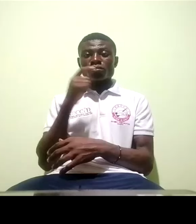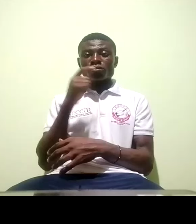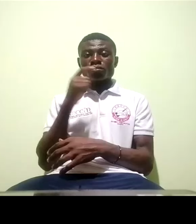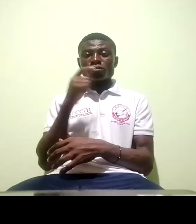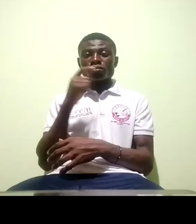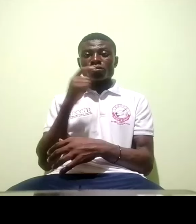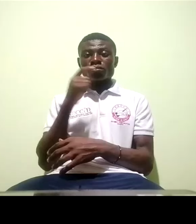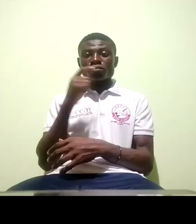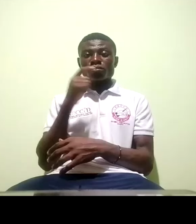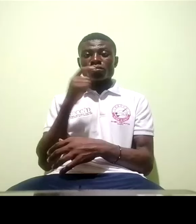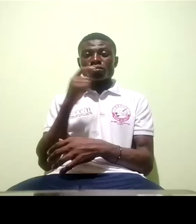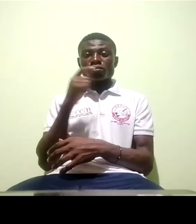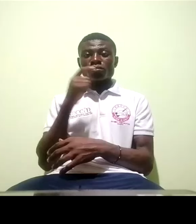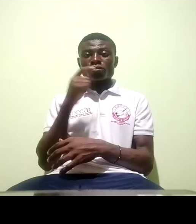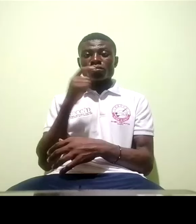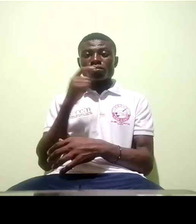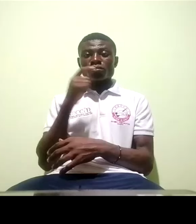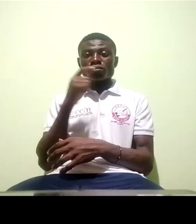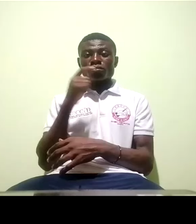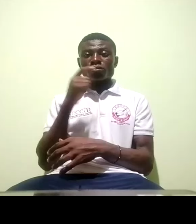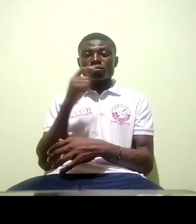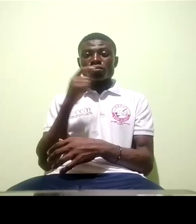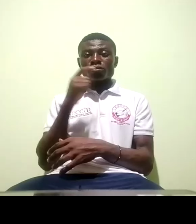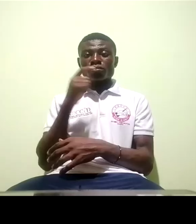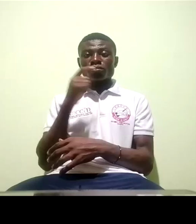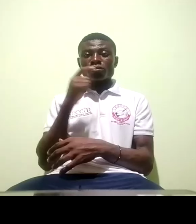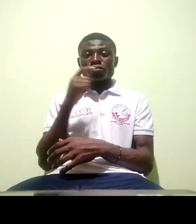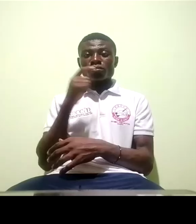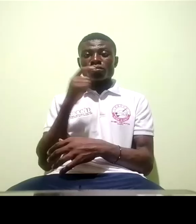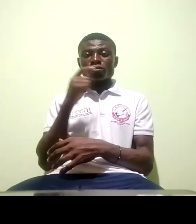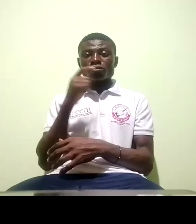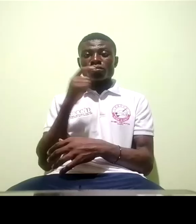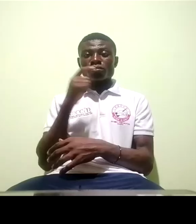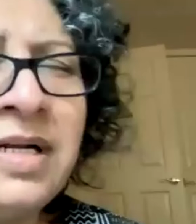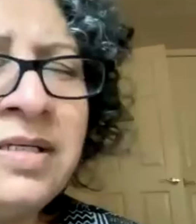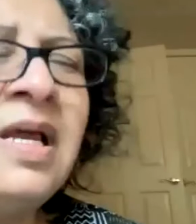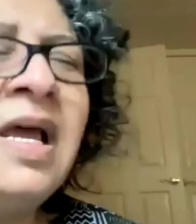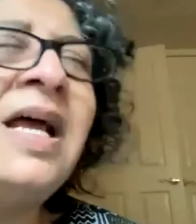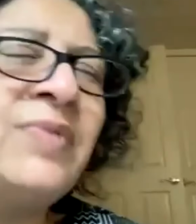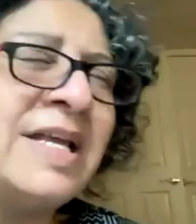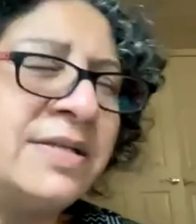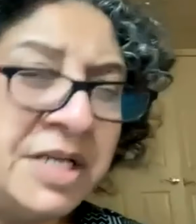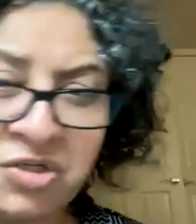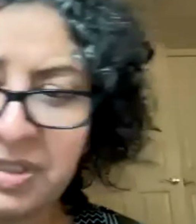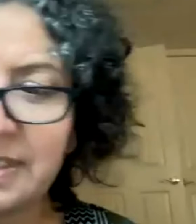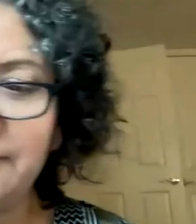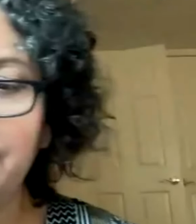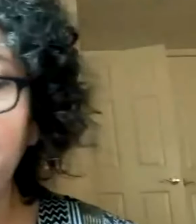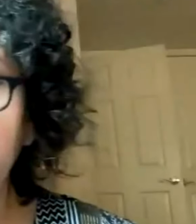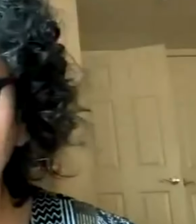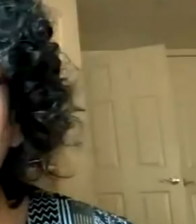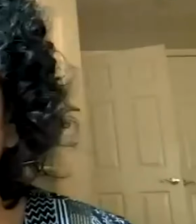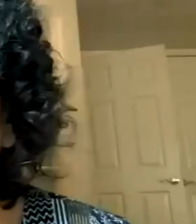team, multidisciplinary team within the regular school environments to help the students as well as the teachers.